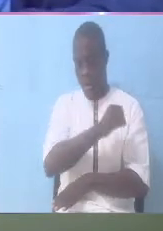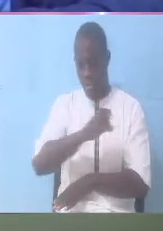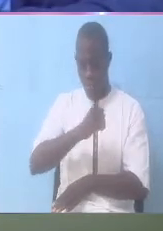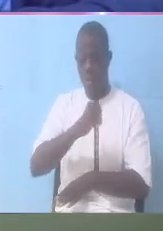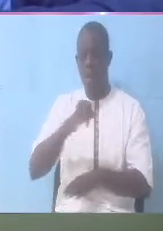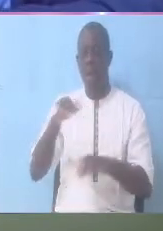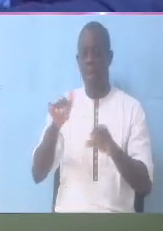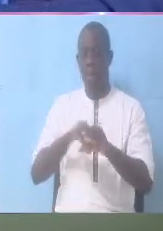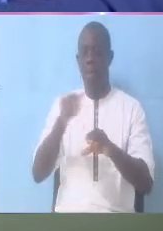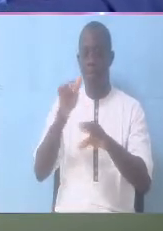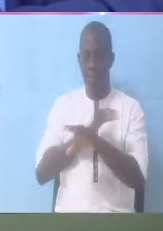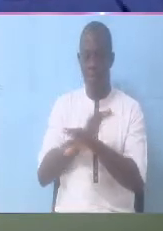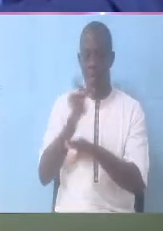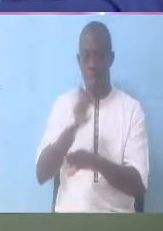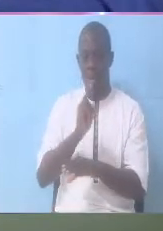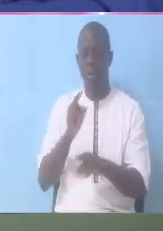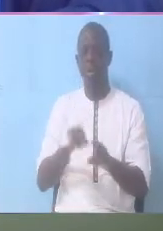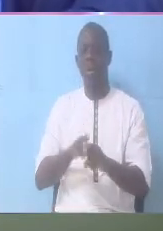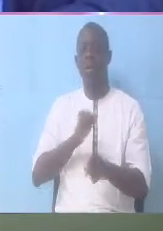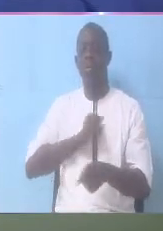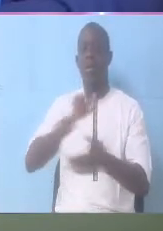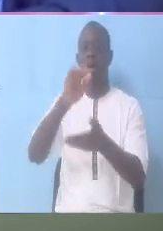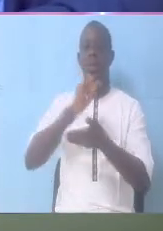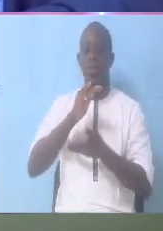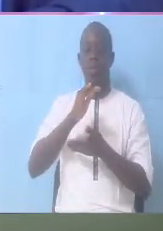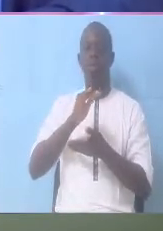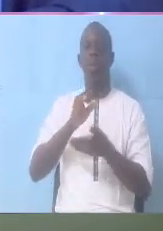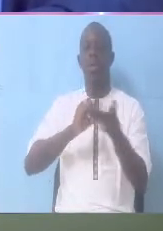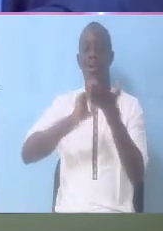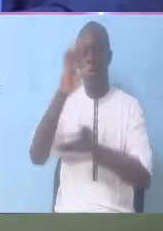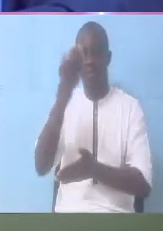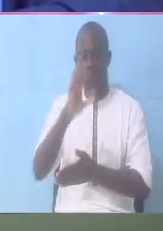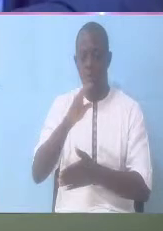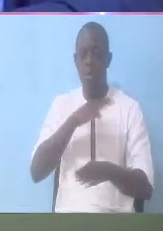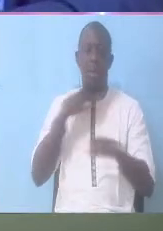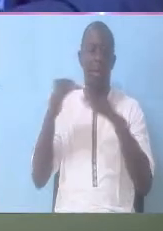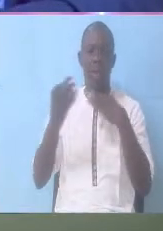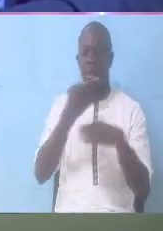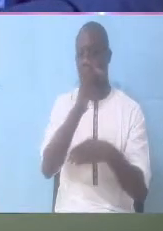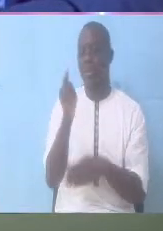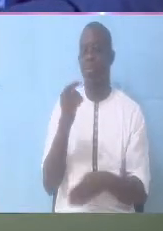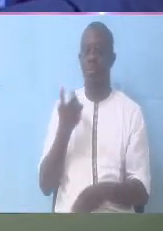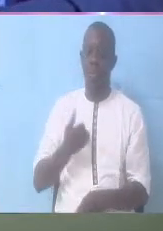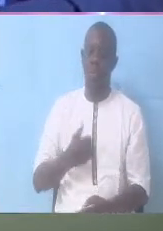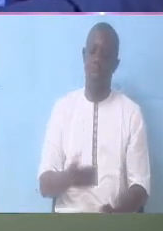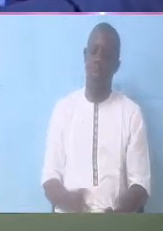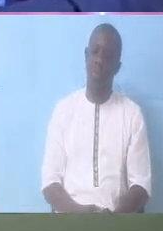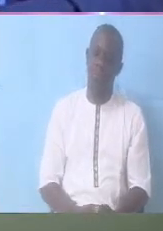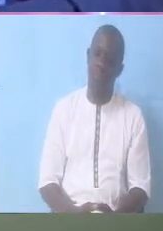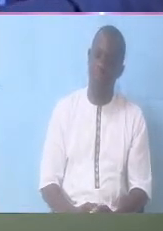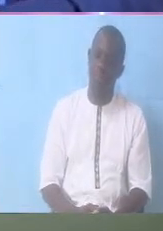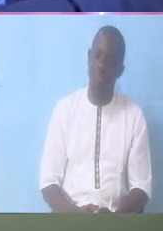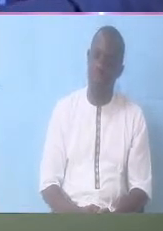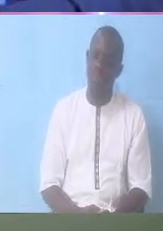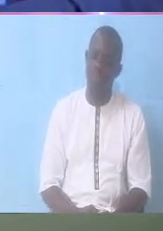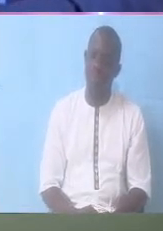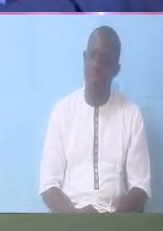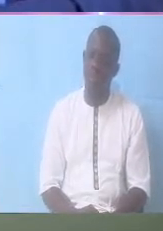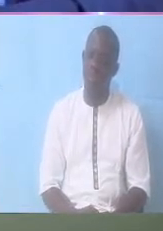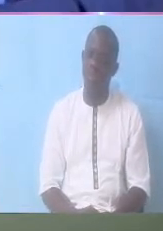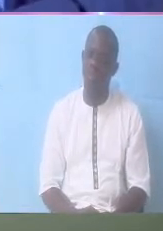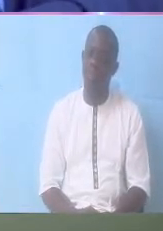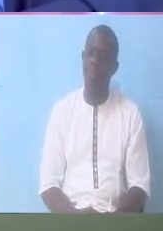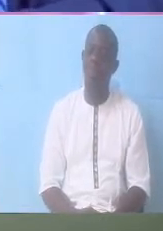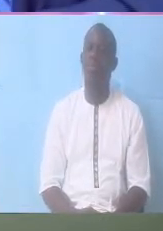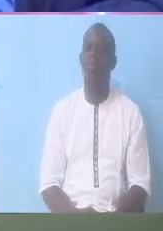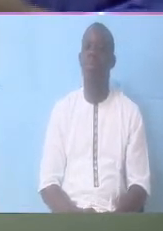that, well, they received orders to kill these people. Well, that's what we heard from the junglers,